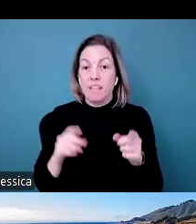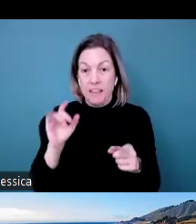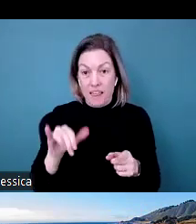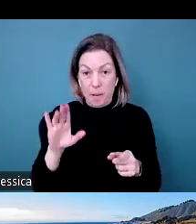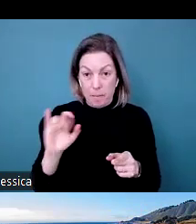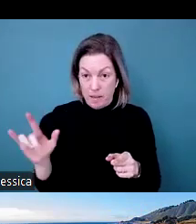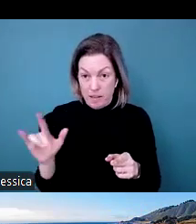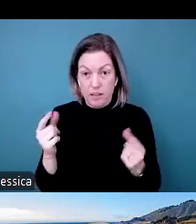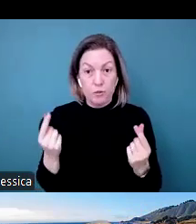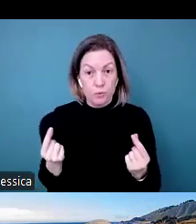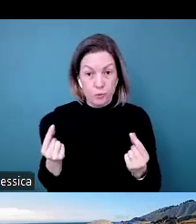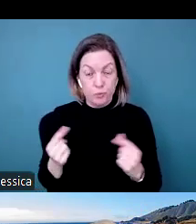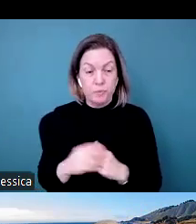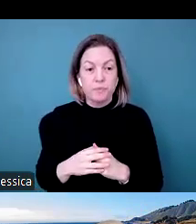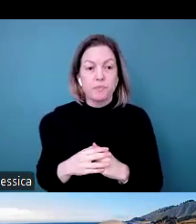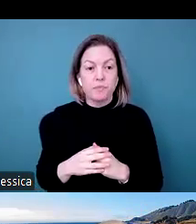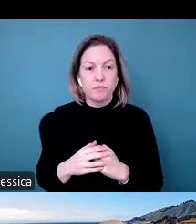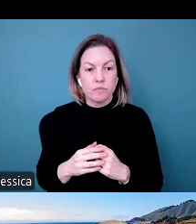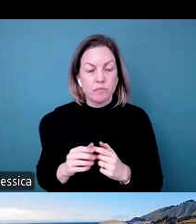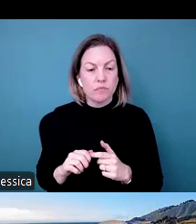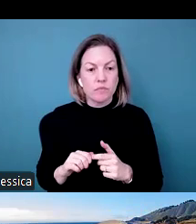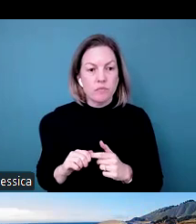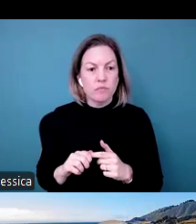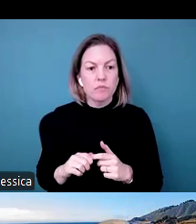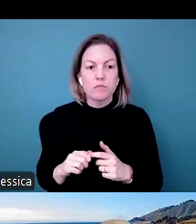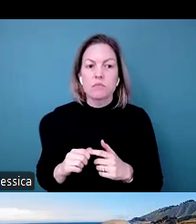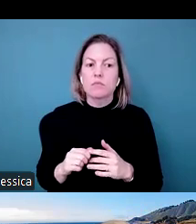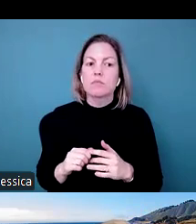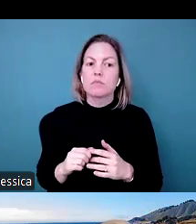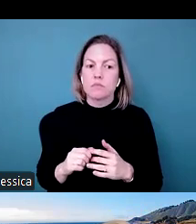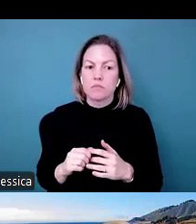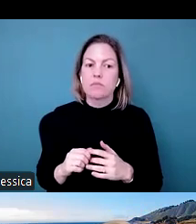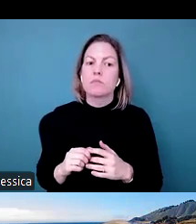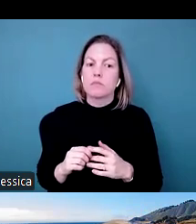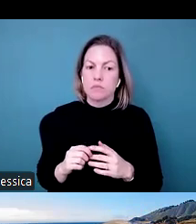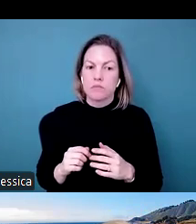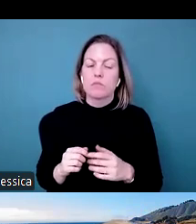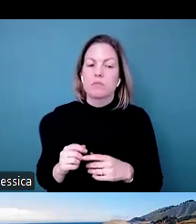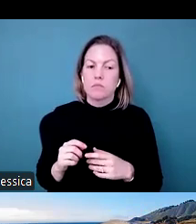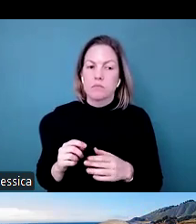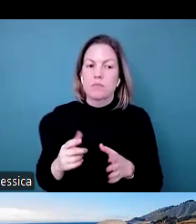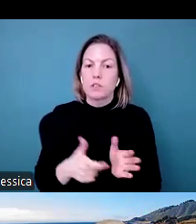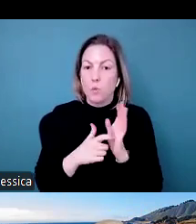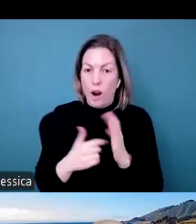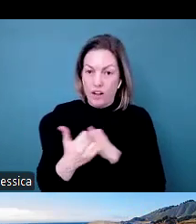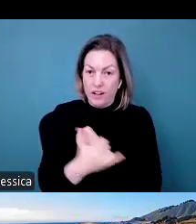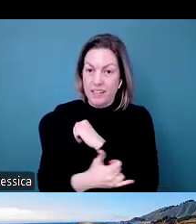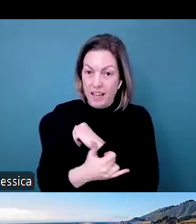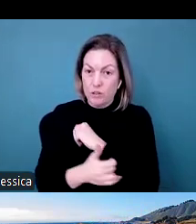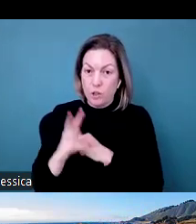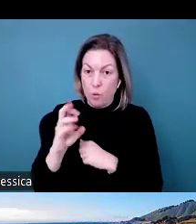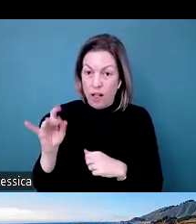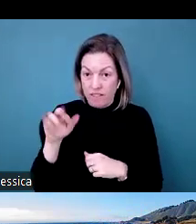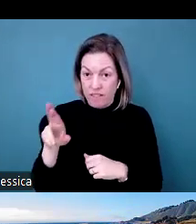is direct the county welfare department to put together a memorandum